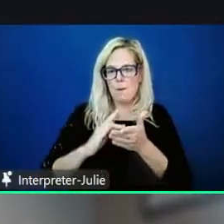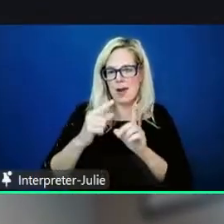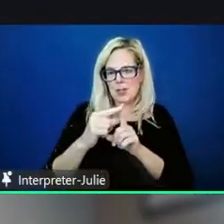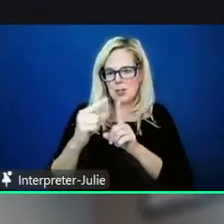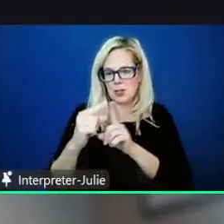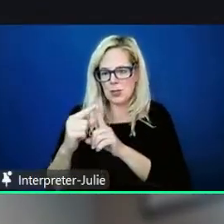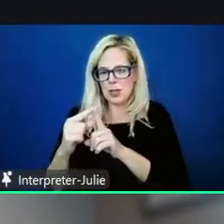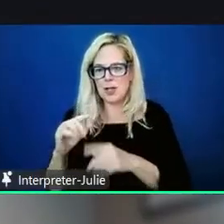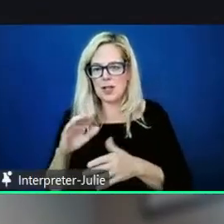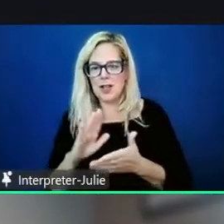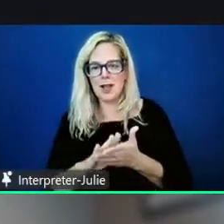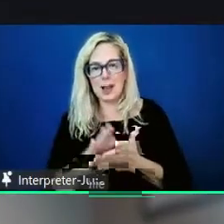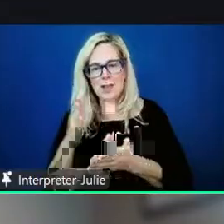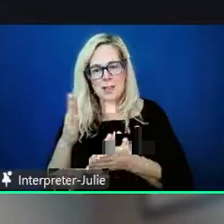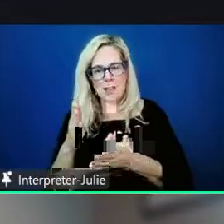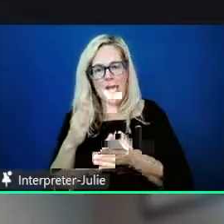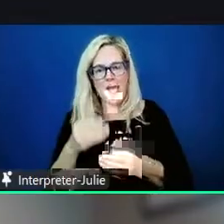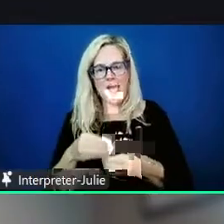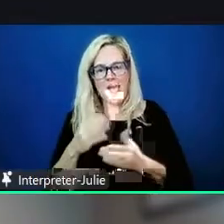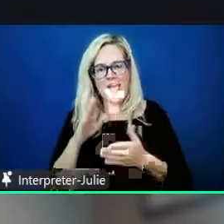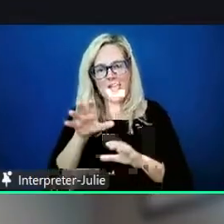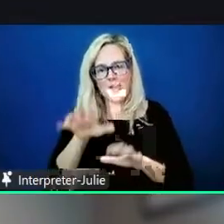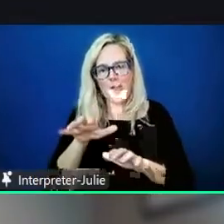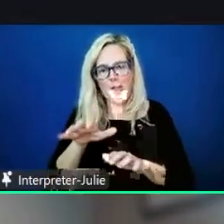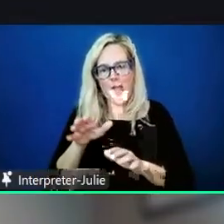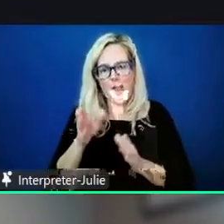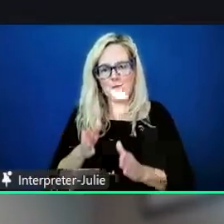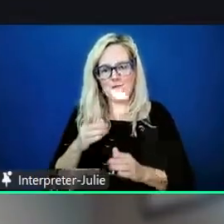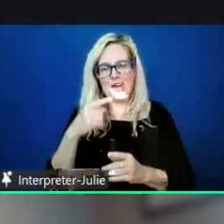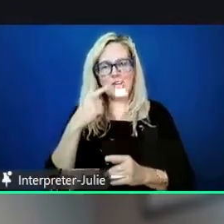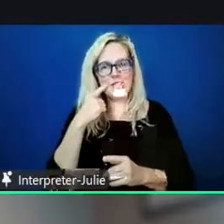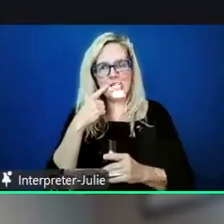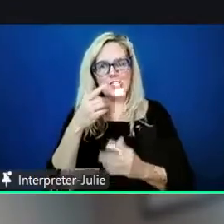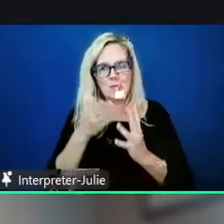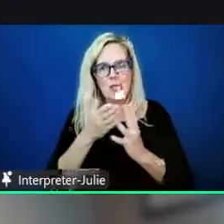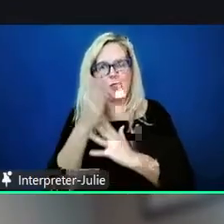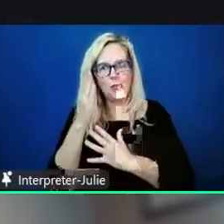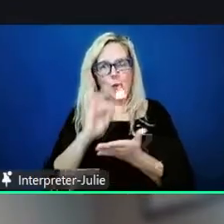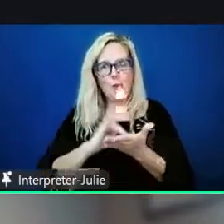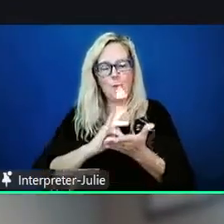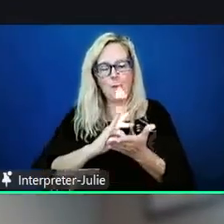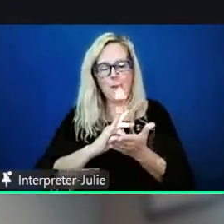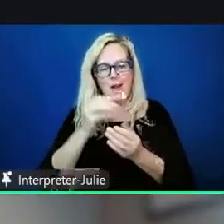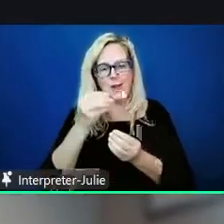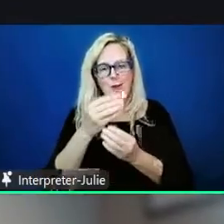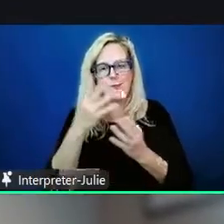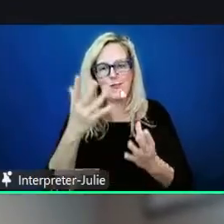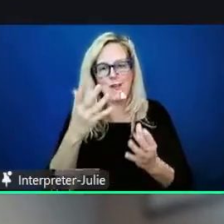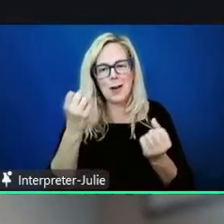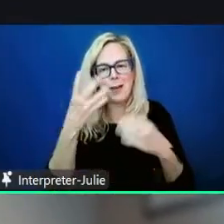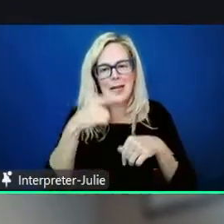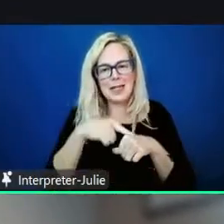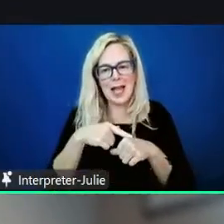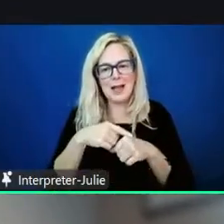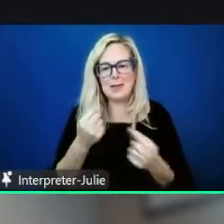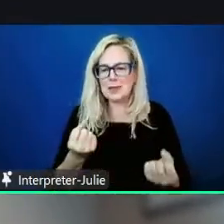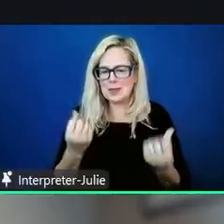that she's been through medical school so many times that she should have earned a degree and her MD based on the number of times she's been through med